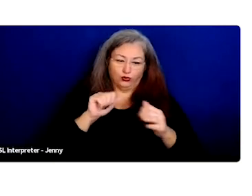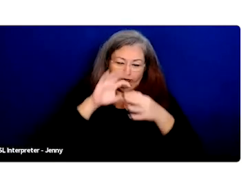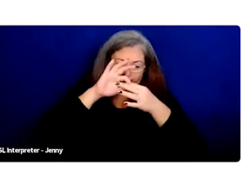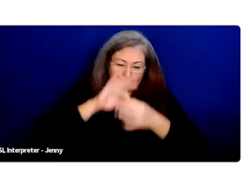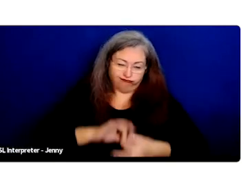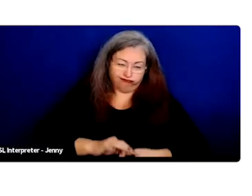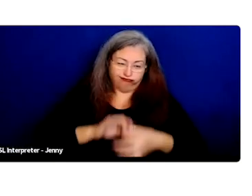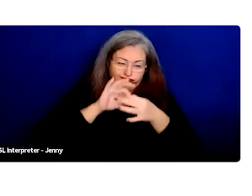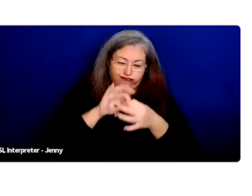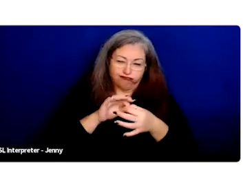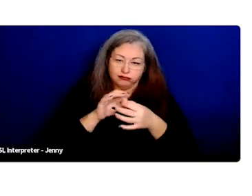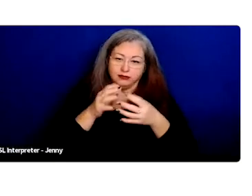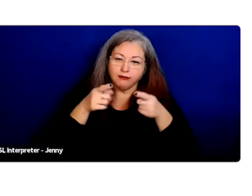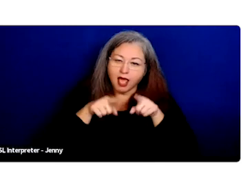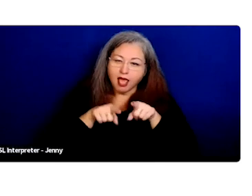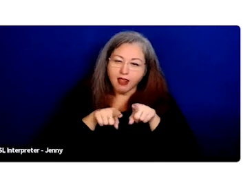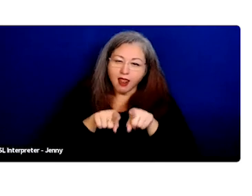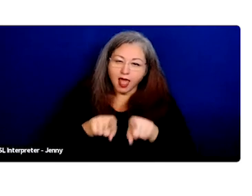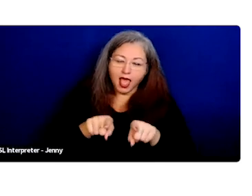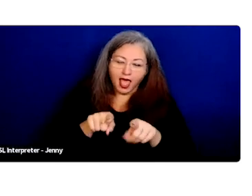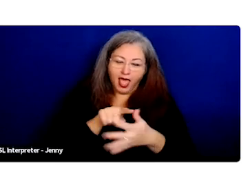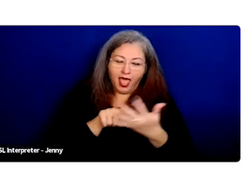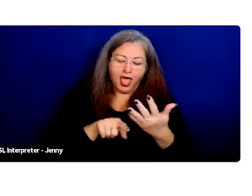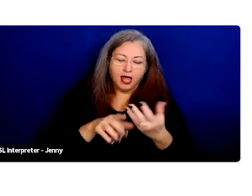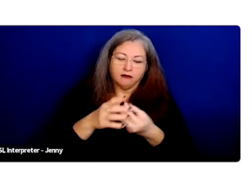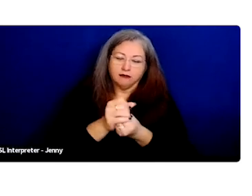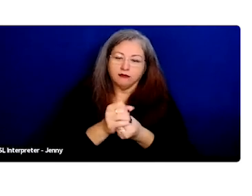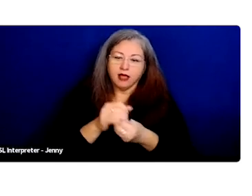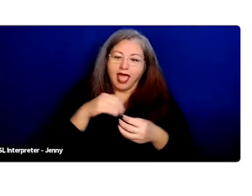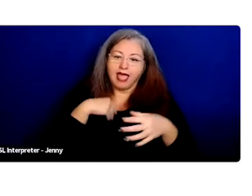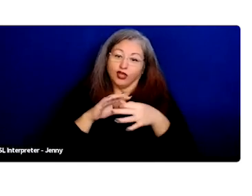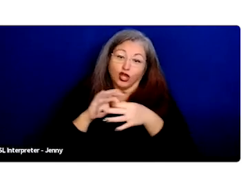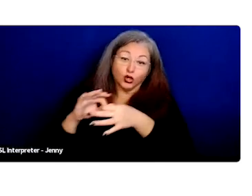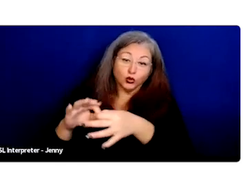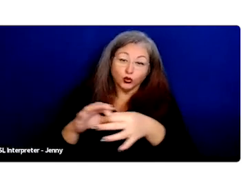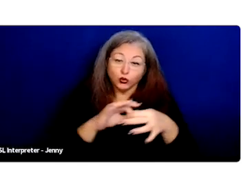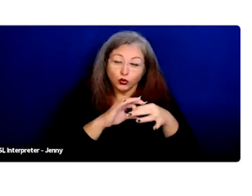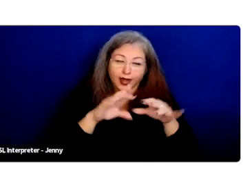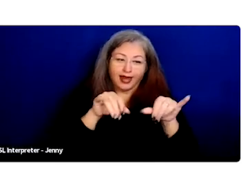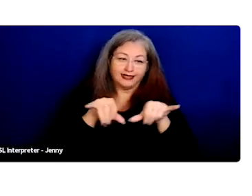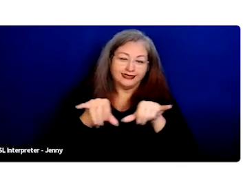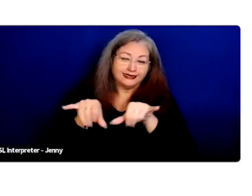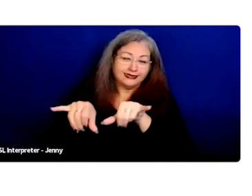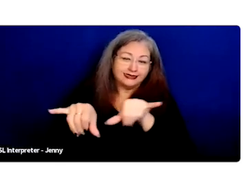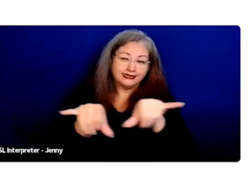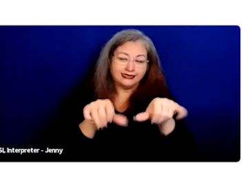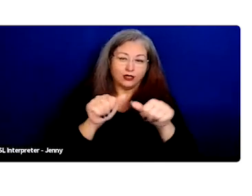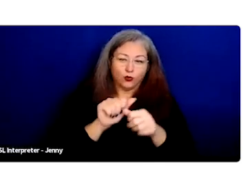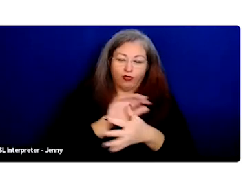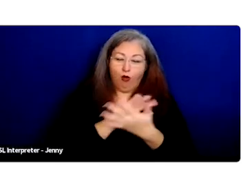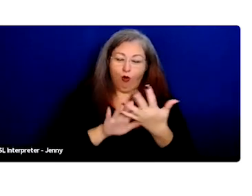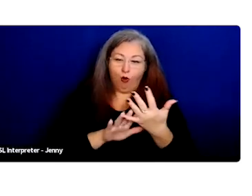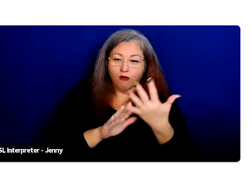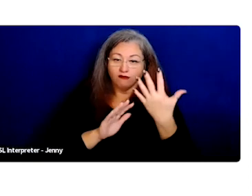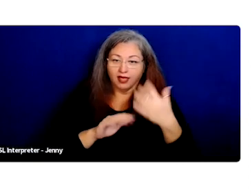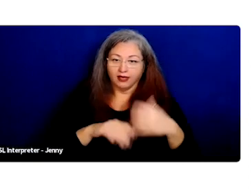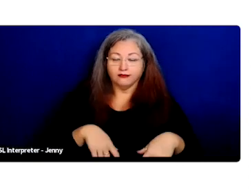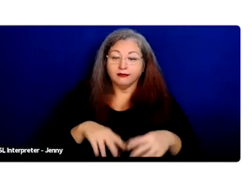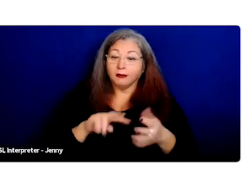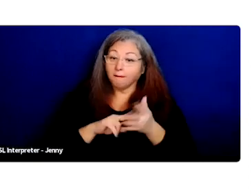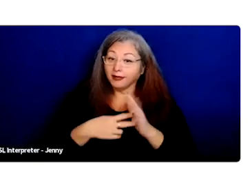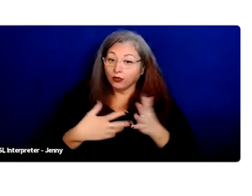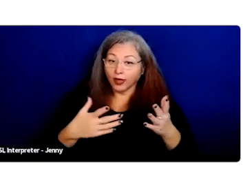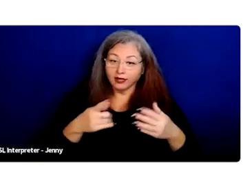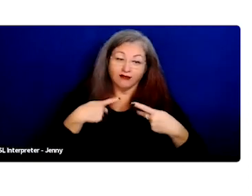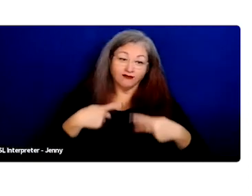in alignment, there is unity and consistency in all those bodies. What does that mean? Simply, your